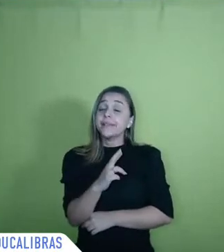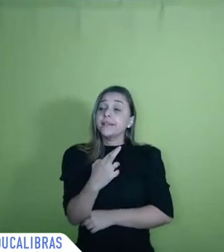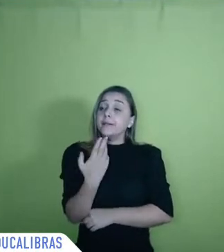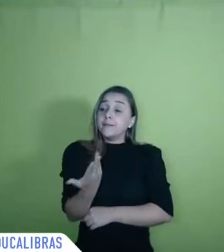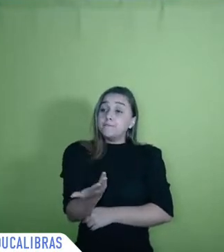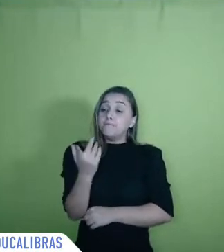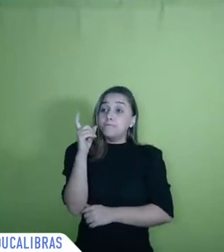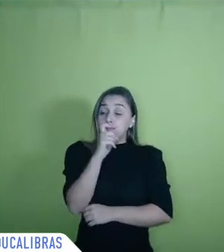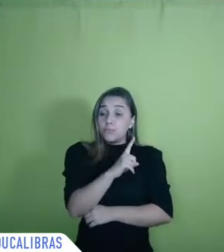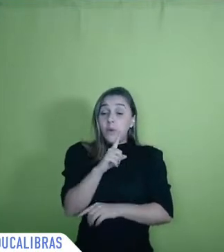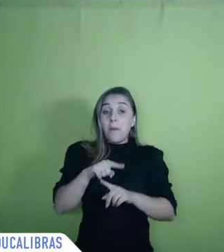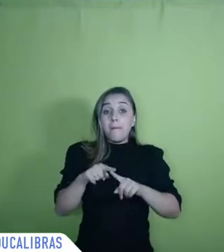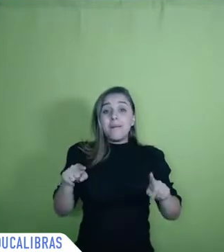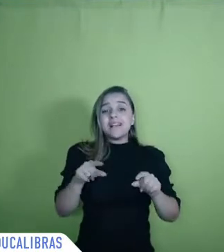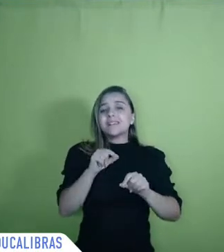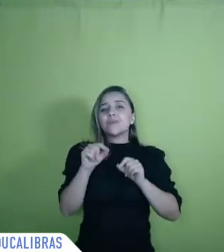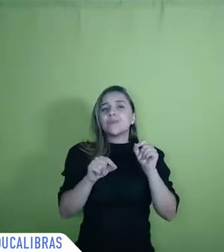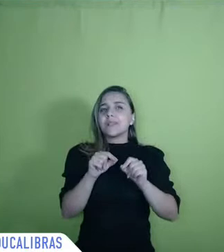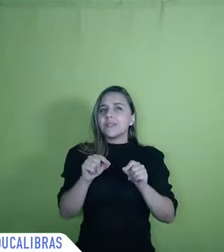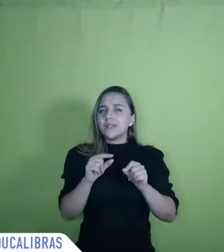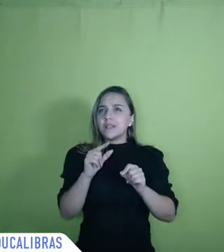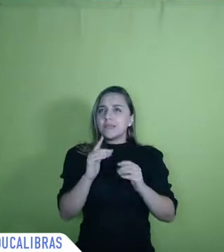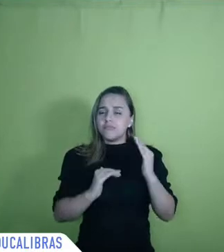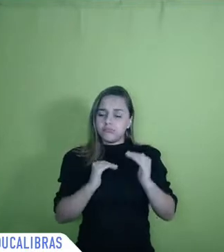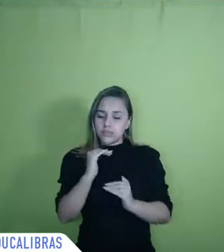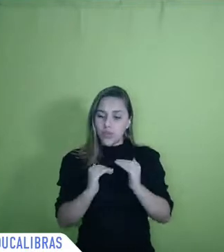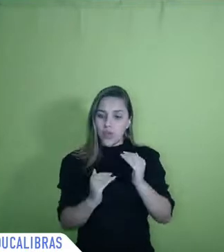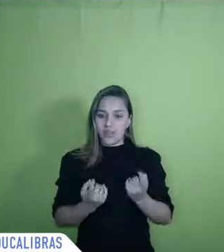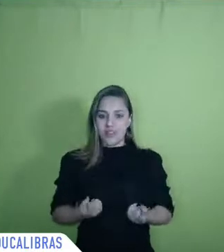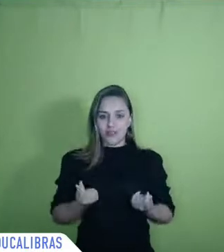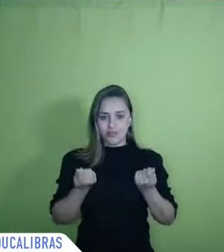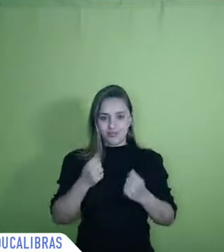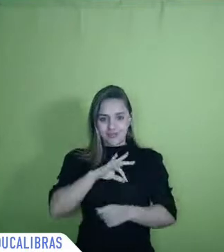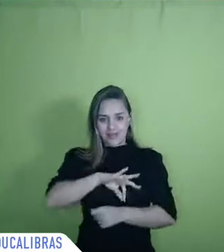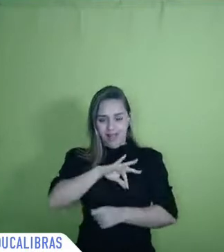I mean, it's very hard to answer. We could be talking at